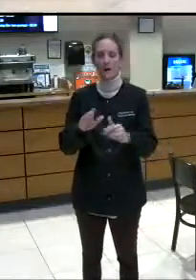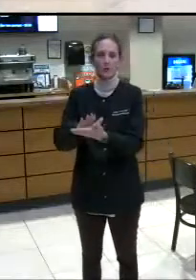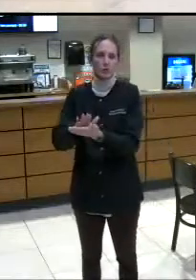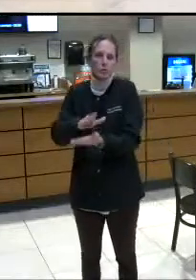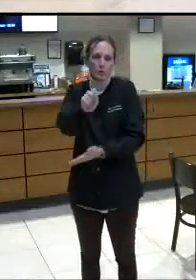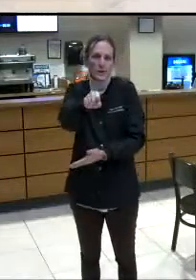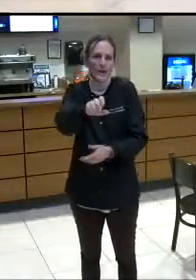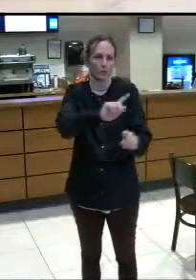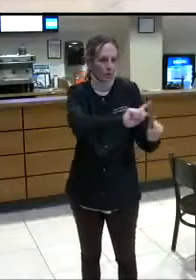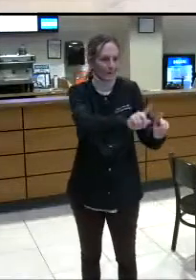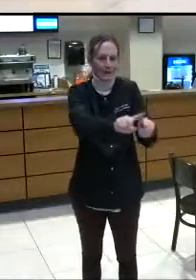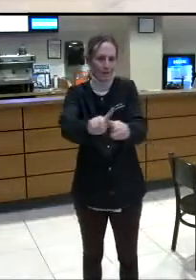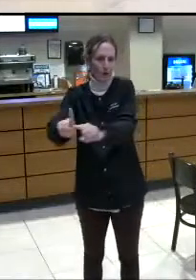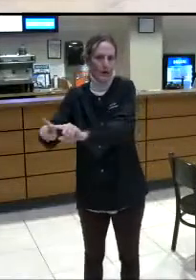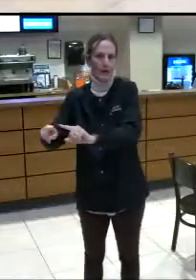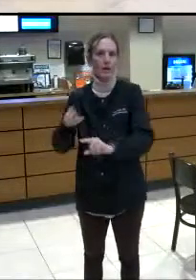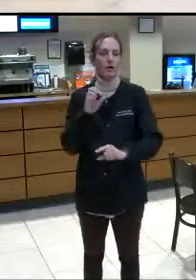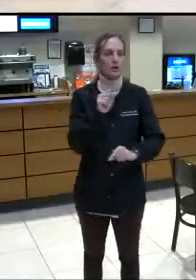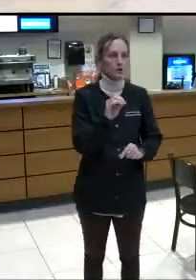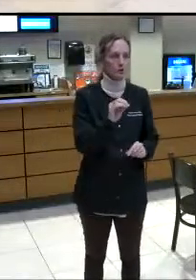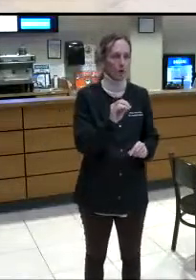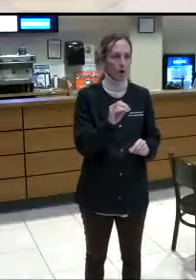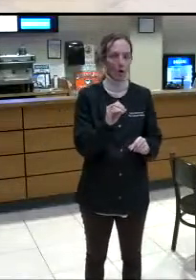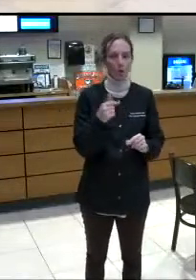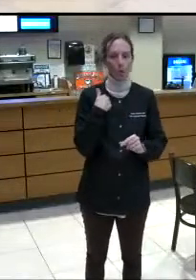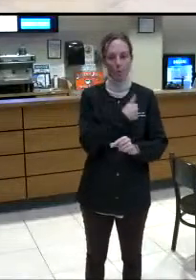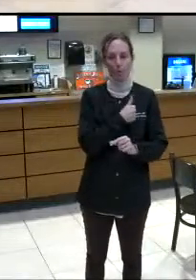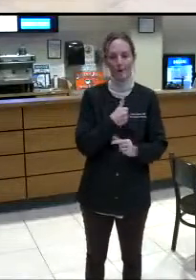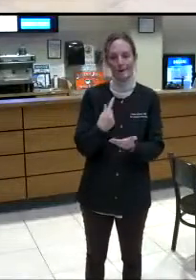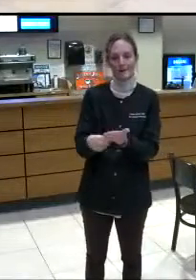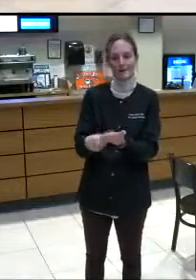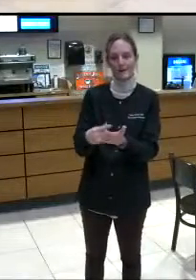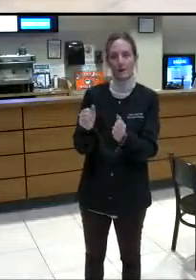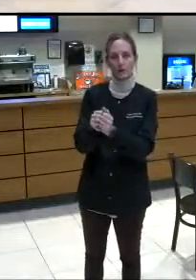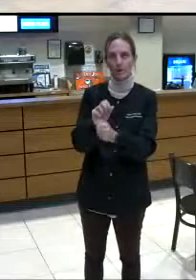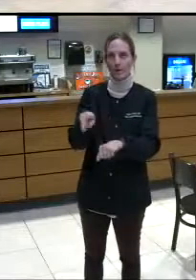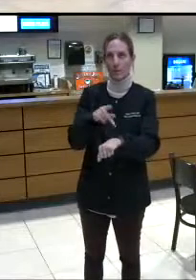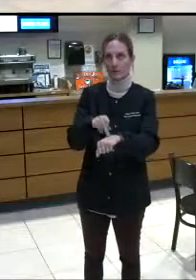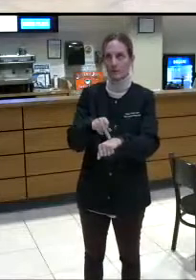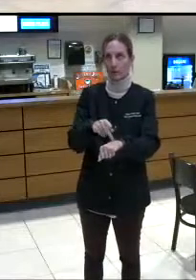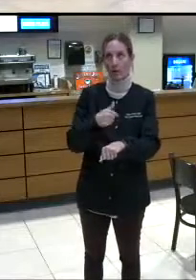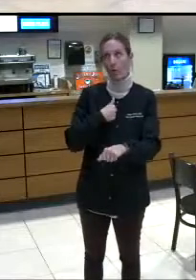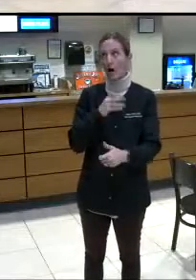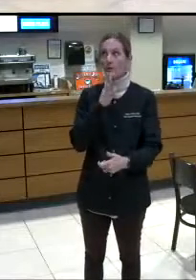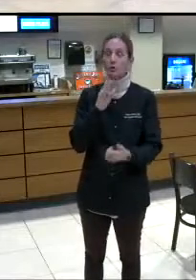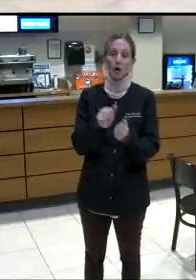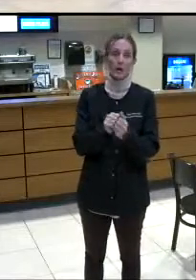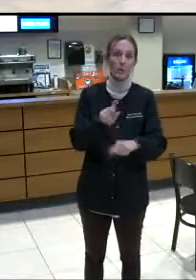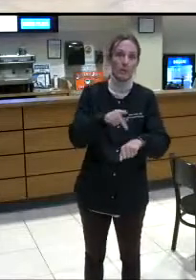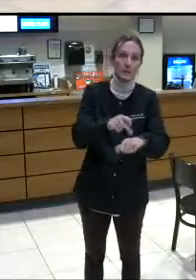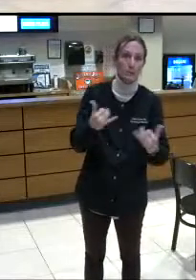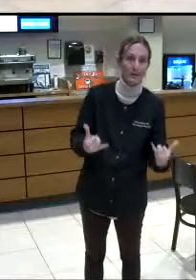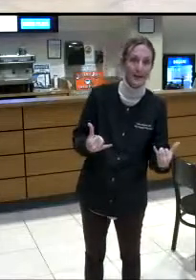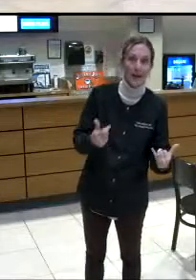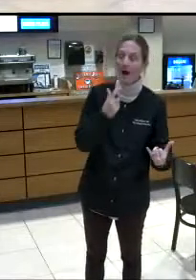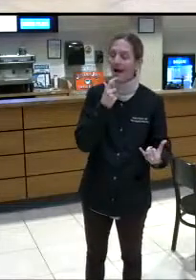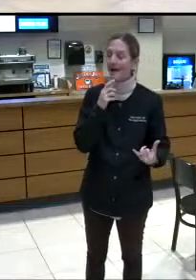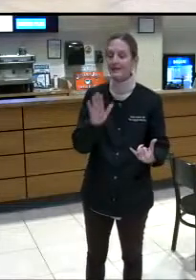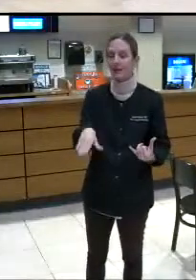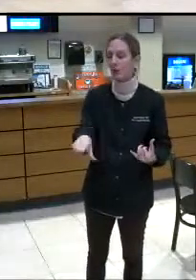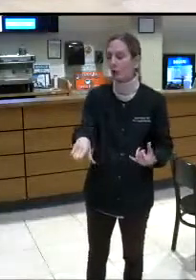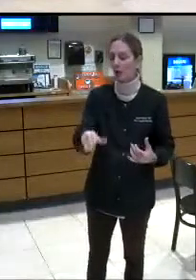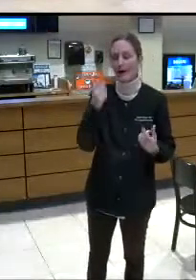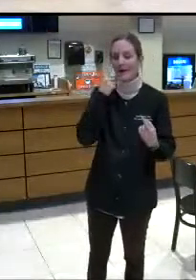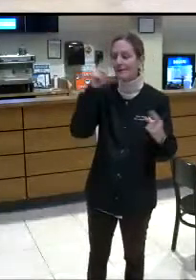the implementation of that. And so I was having the conversation with the principal today that success for your school is not going to